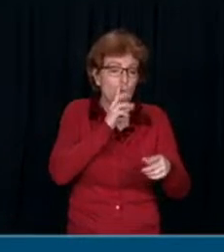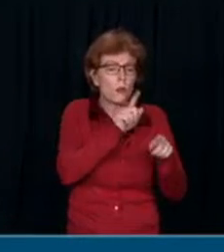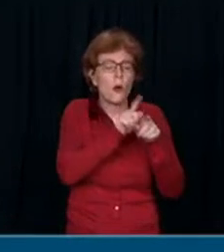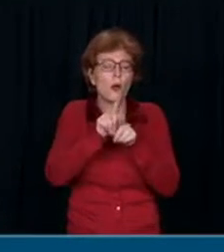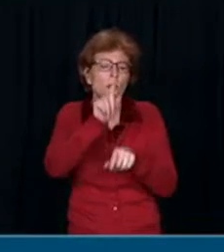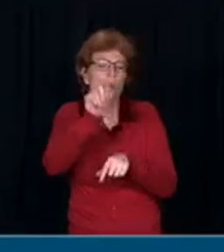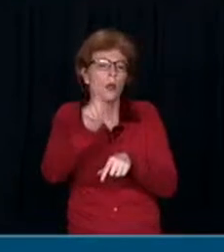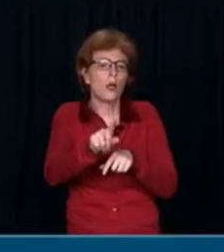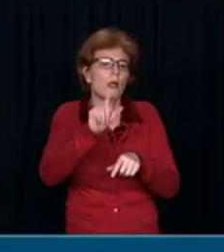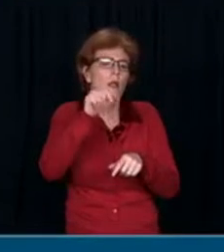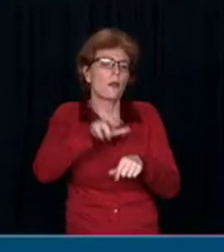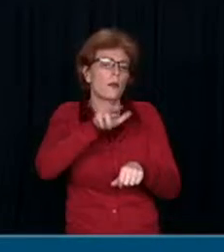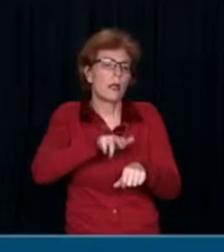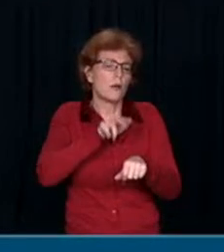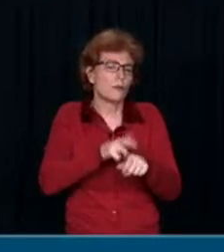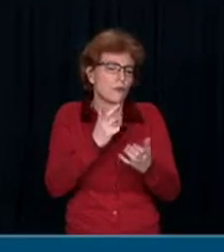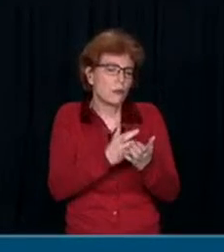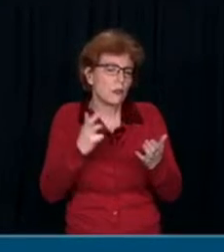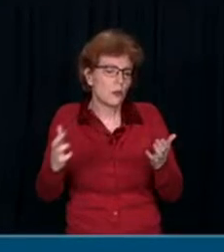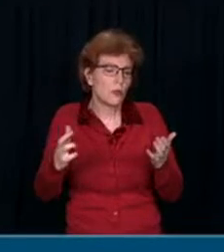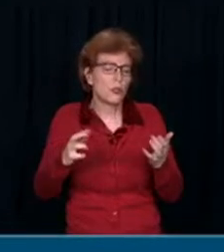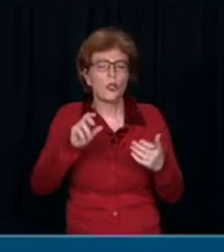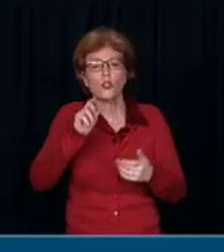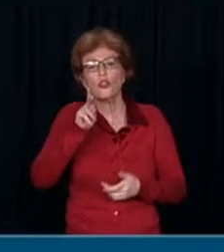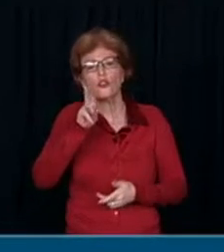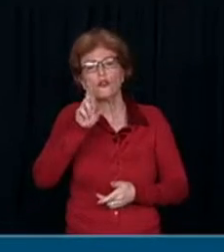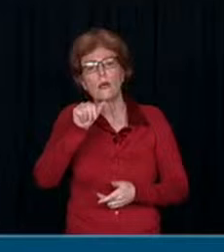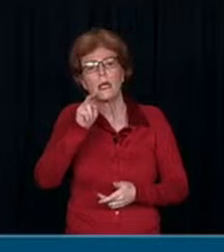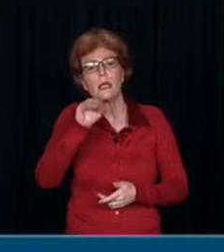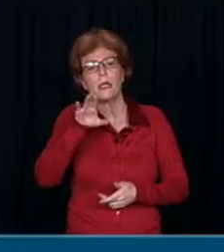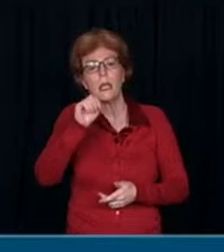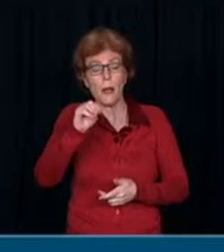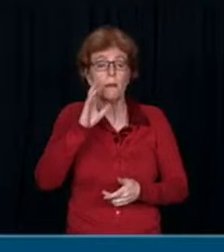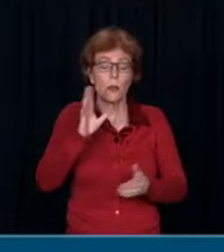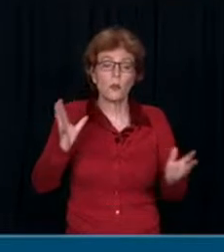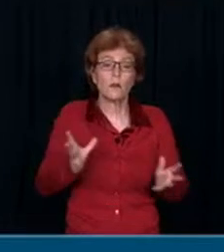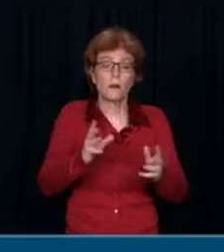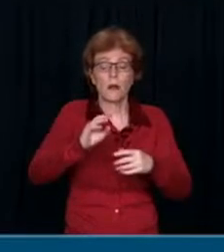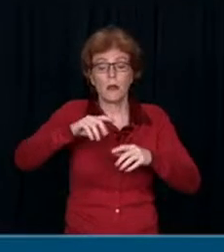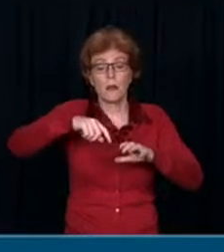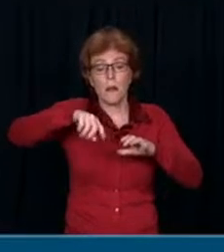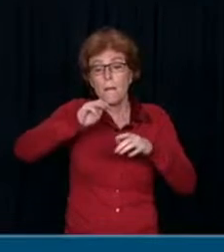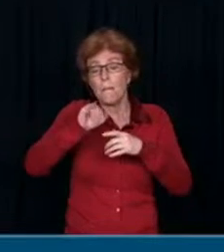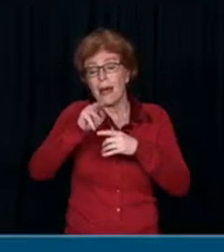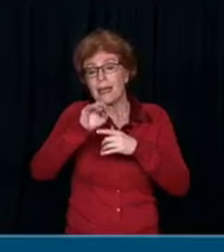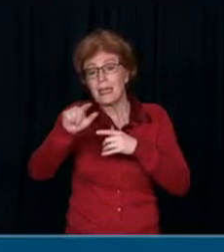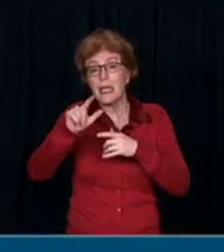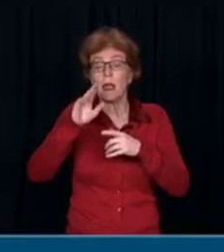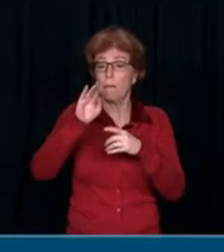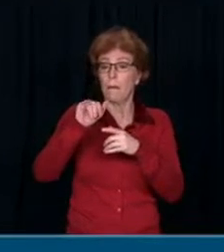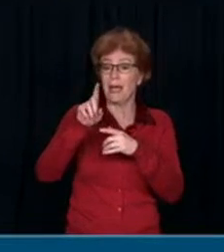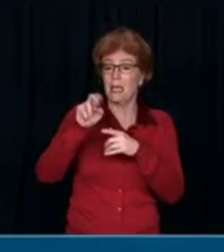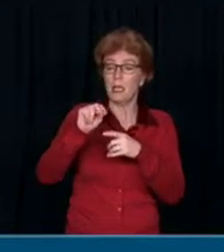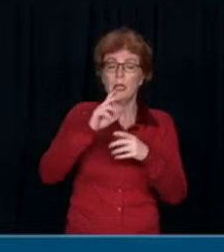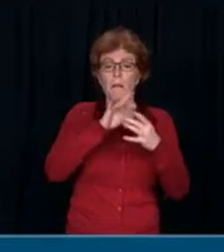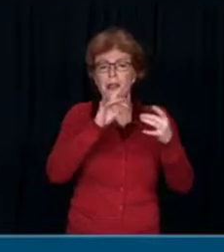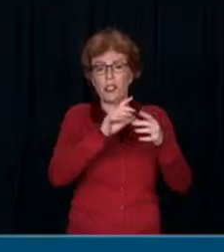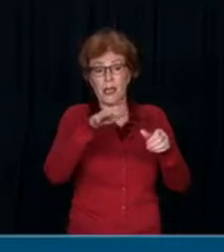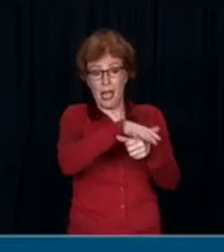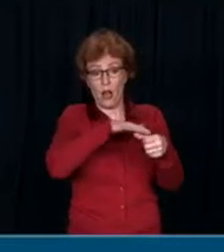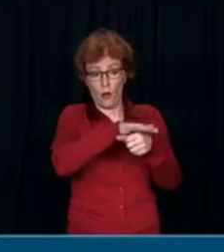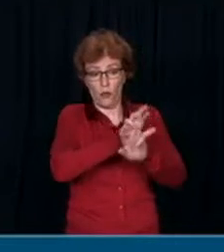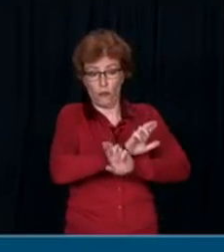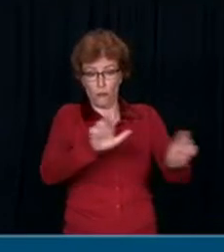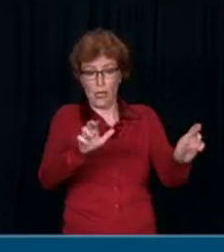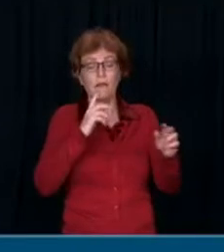ask you about another natural resource, though, uranium. Some want to push for mining. President Biden named an area primed for that as